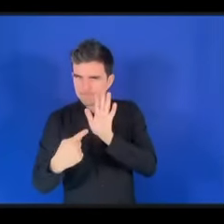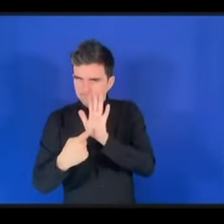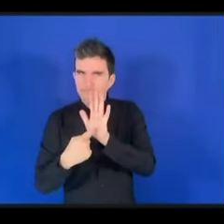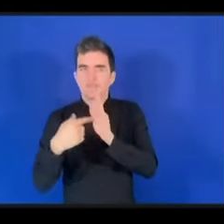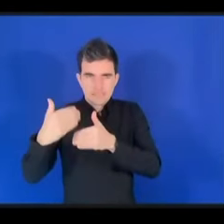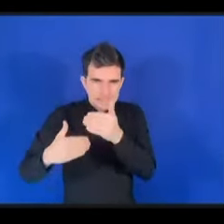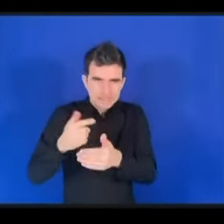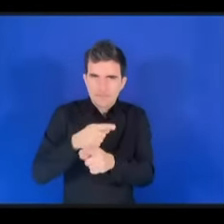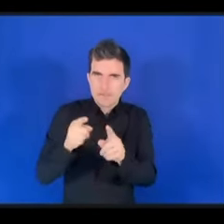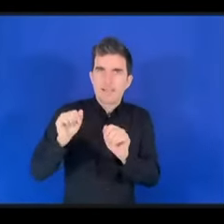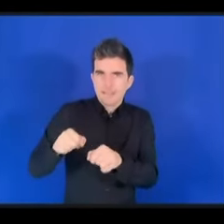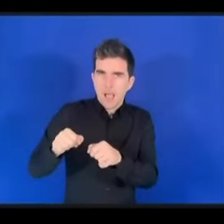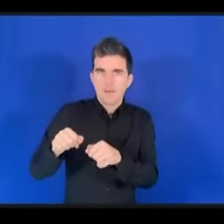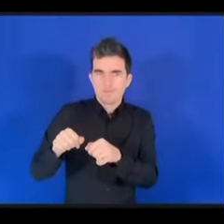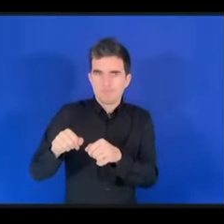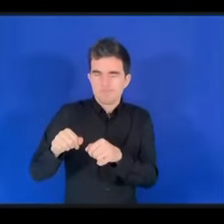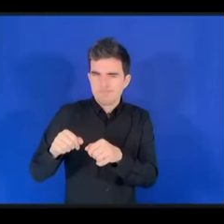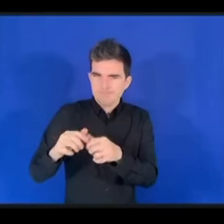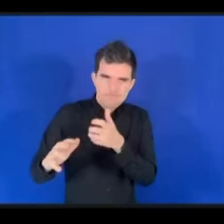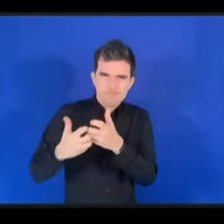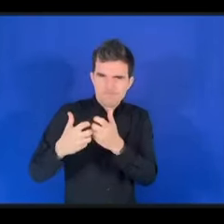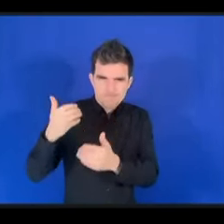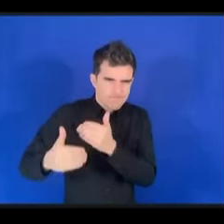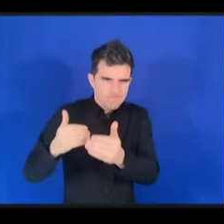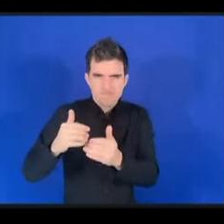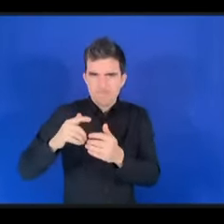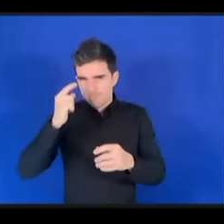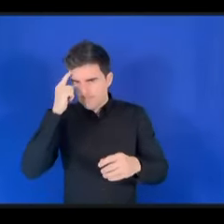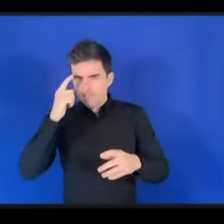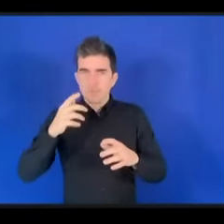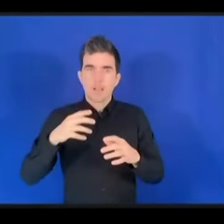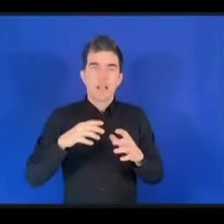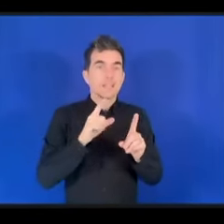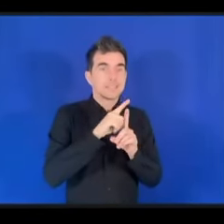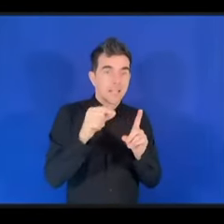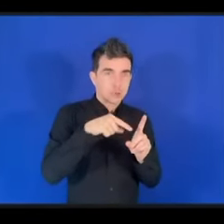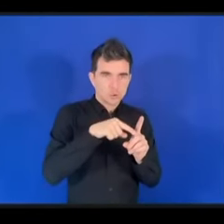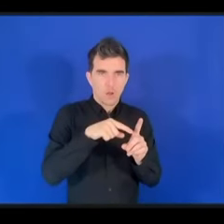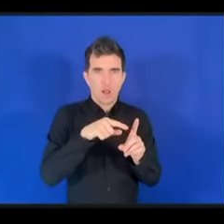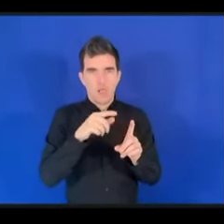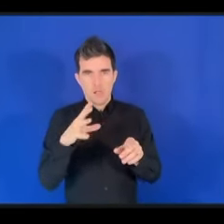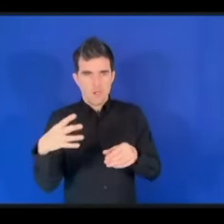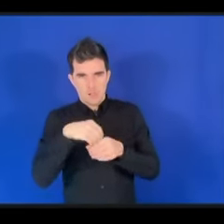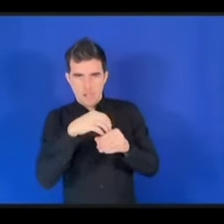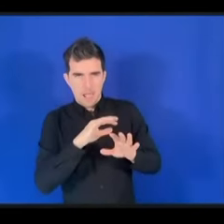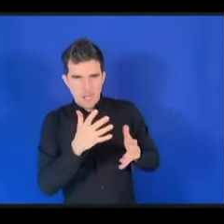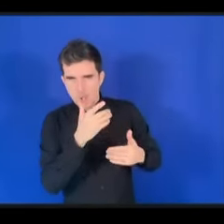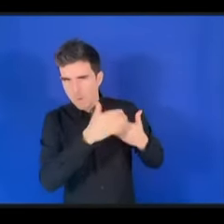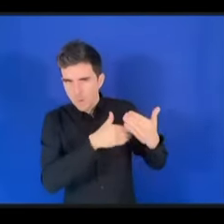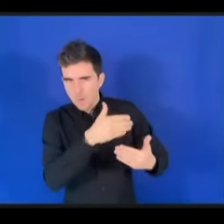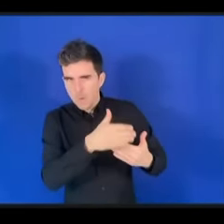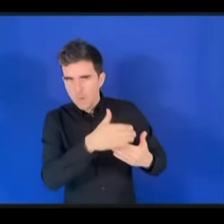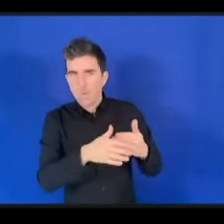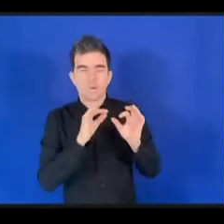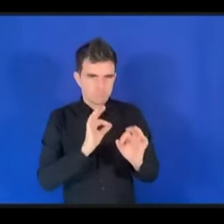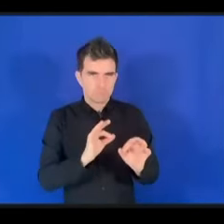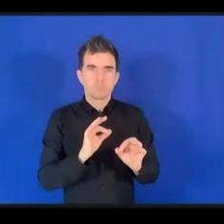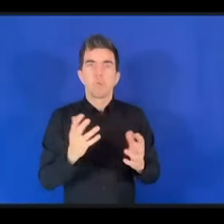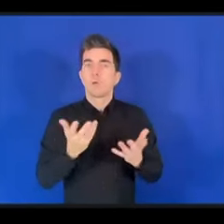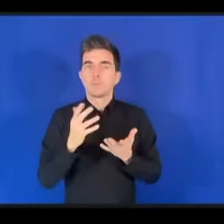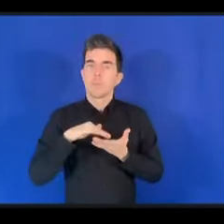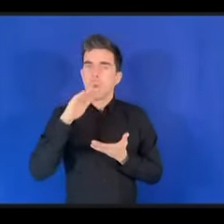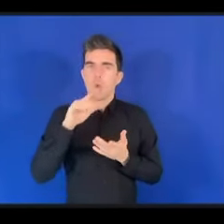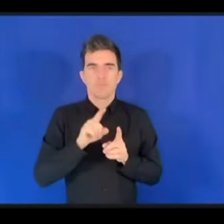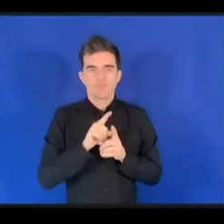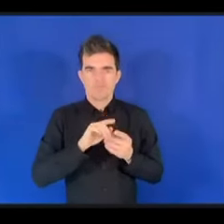from this excerpt. More proactive engagement of the technical community is required. The GDC should